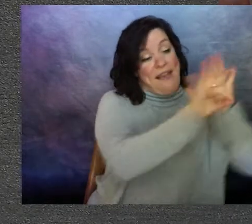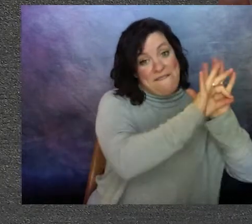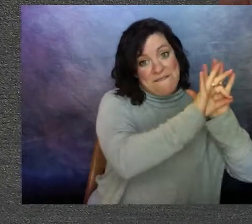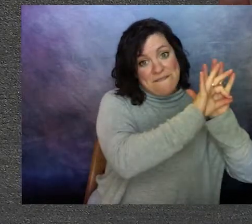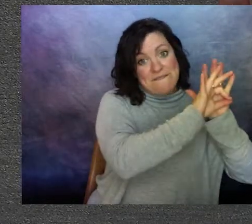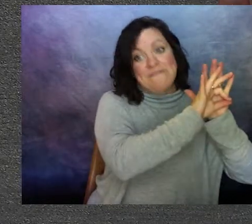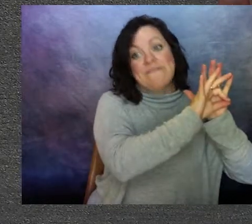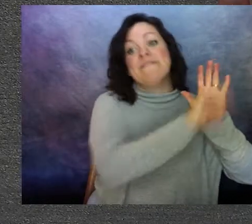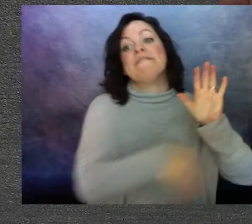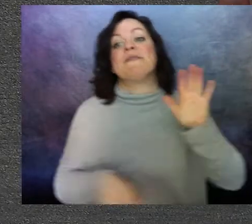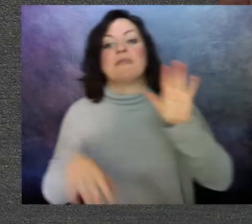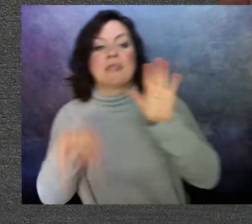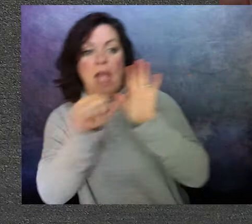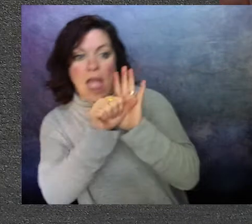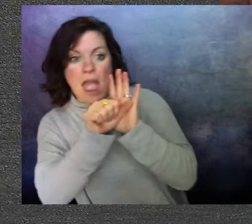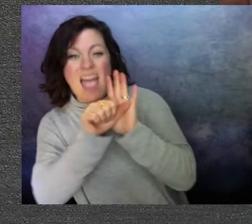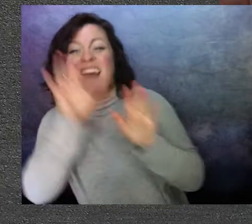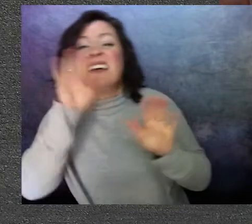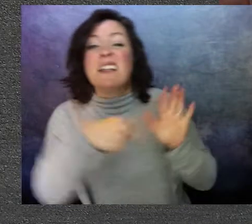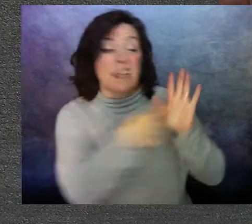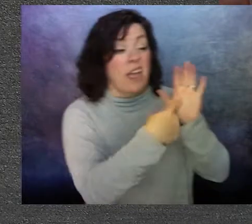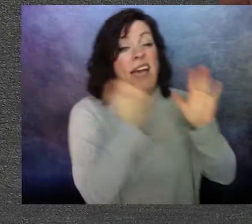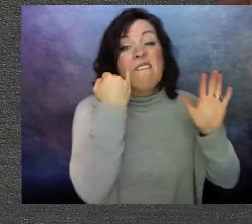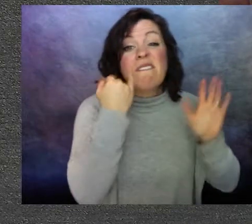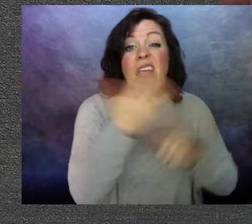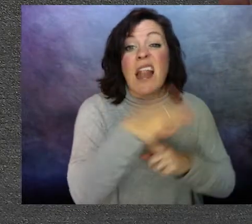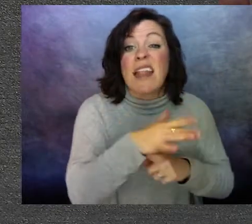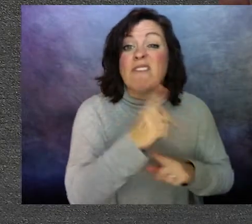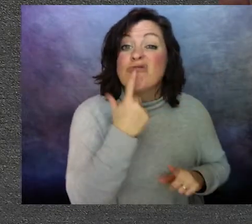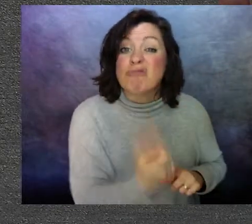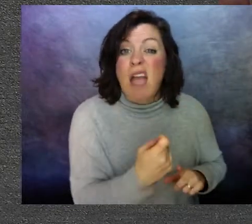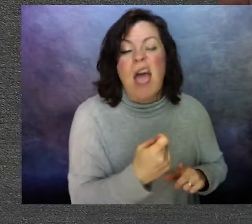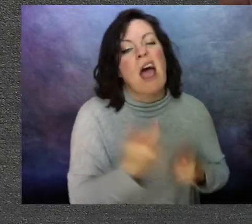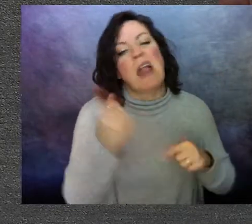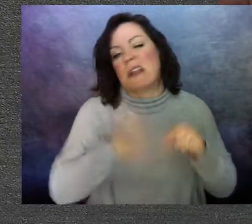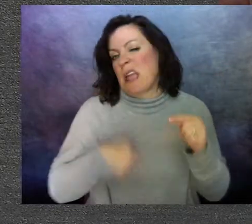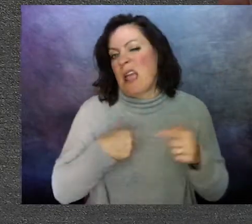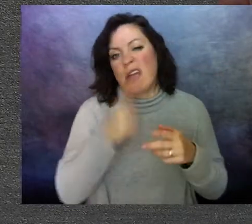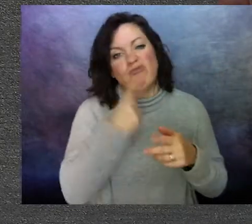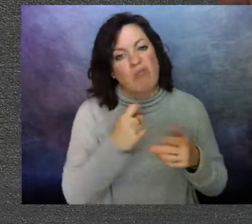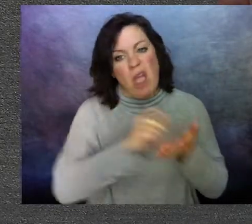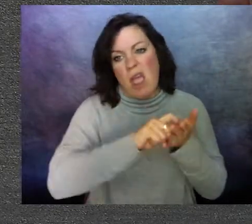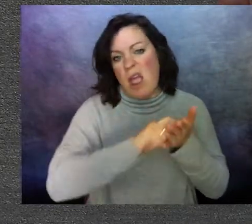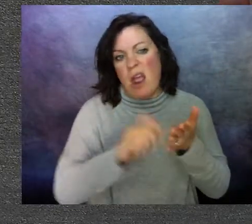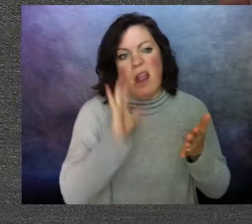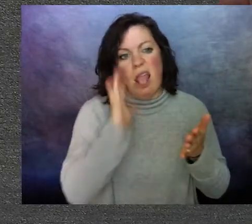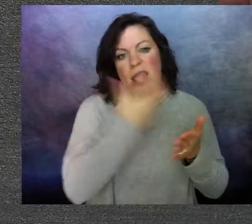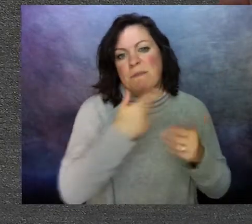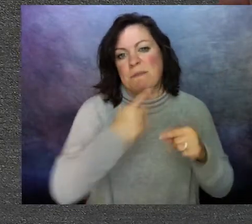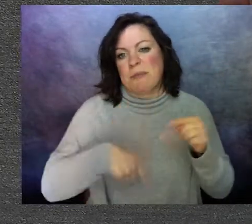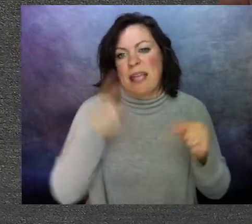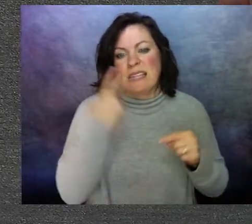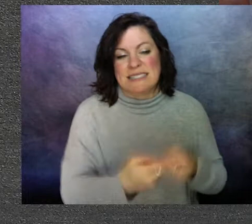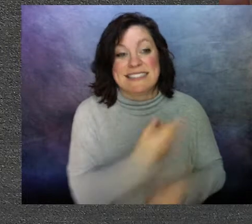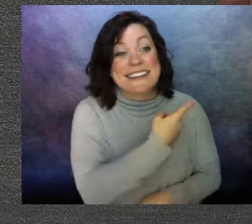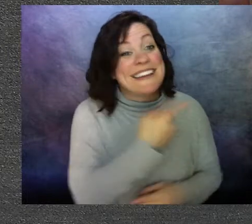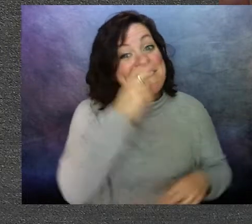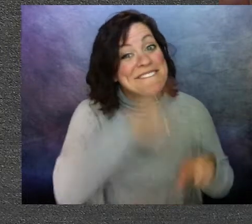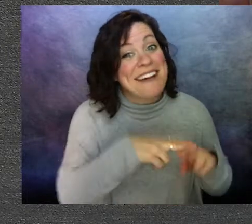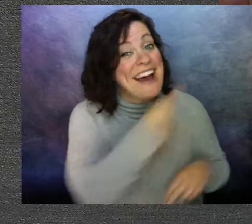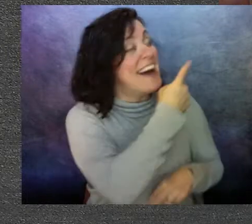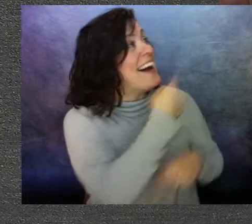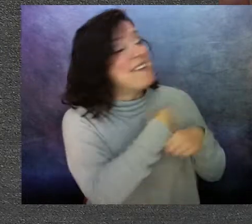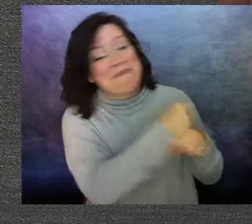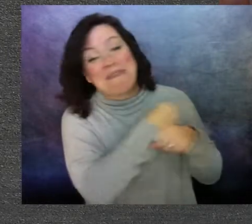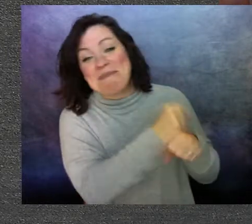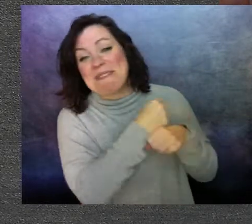Because if you do red, it won't show up on red. You got it. Orange. Okay, so this one says fall. Boy, they're all fun, aren't they?